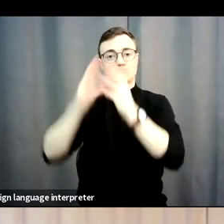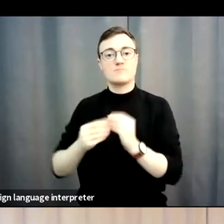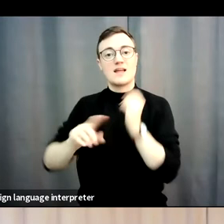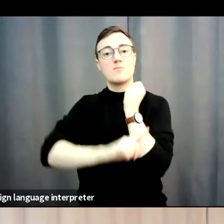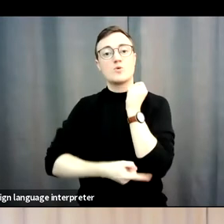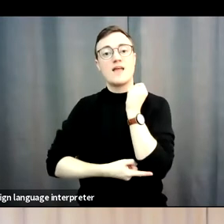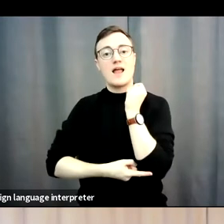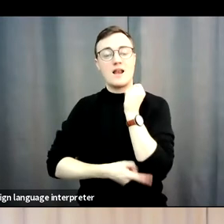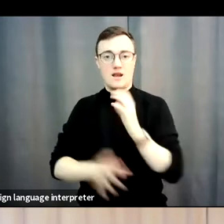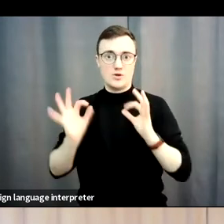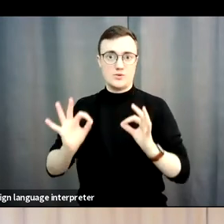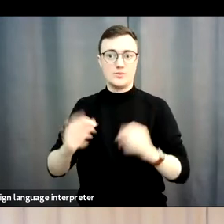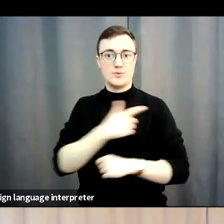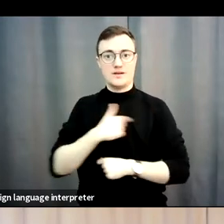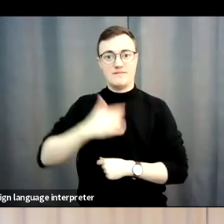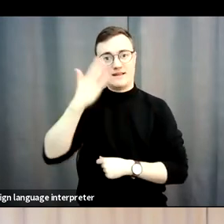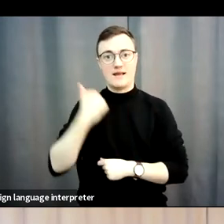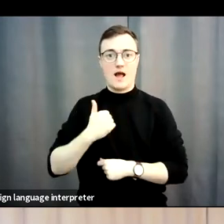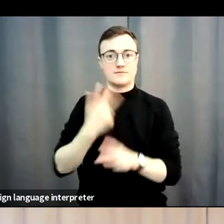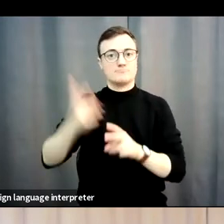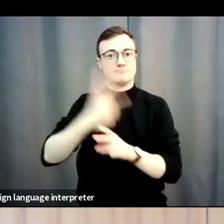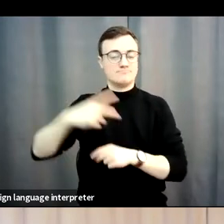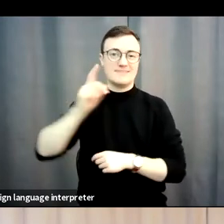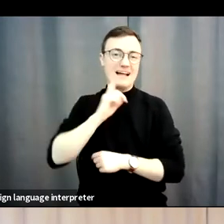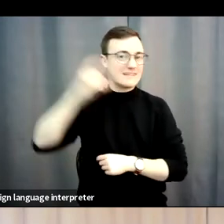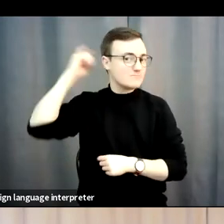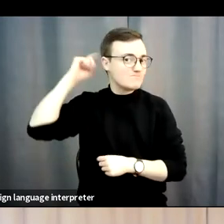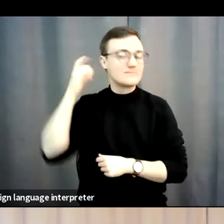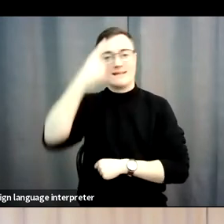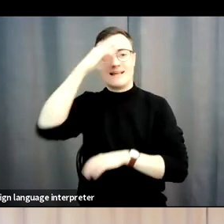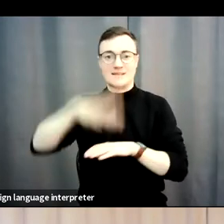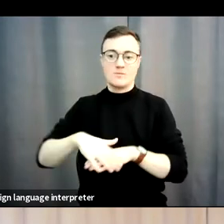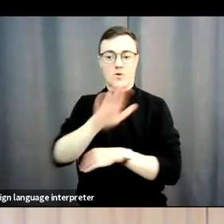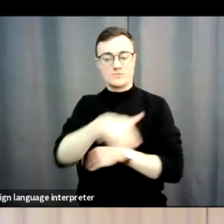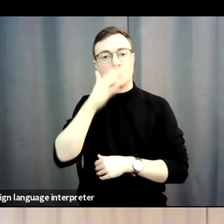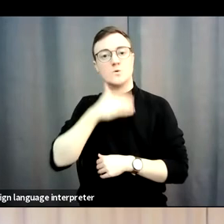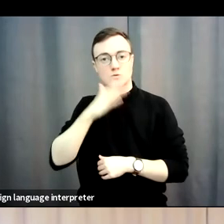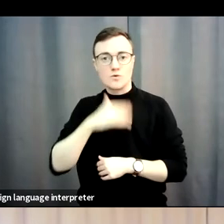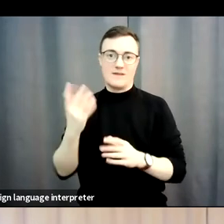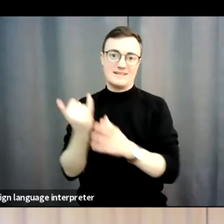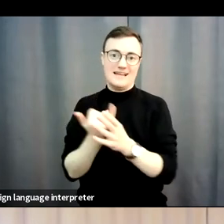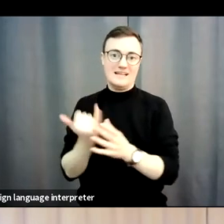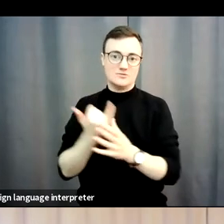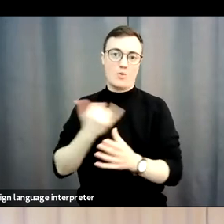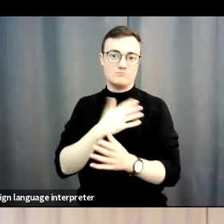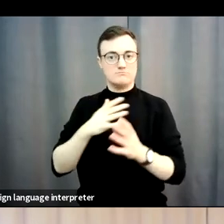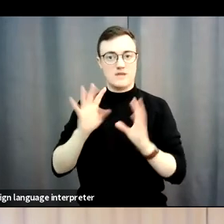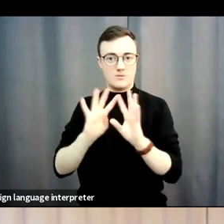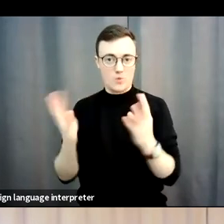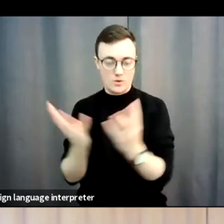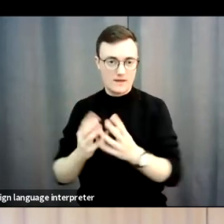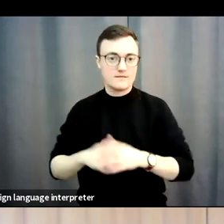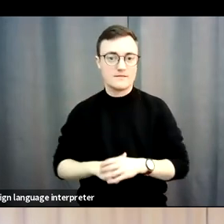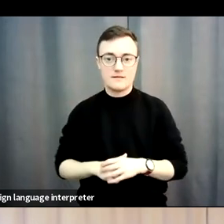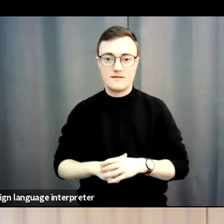perspective into the work of the Nordic Council of Ministers Disability Cooperation. This model is also a